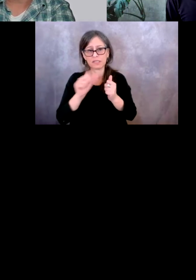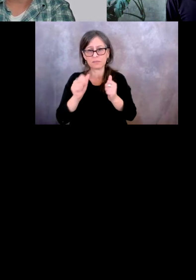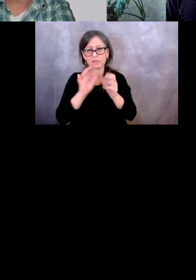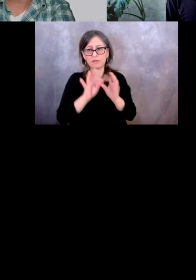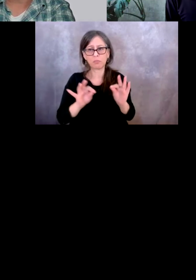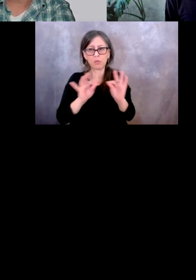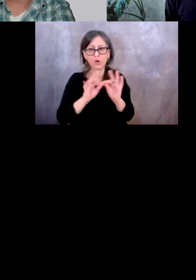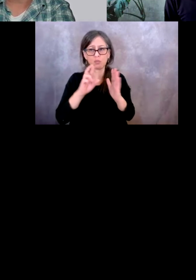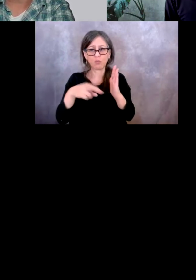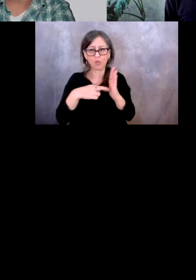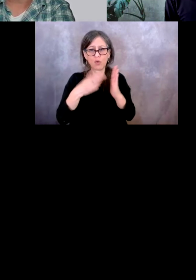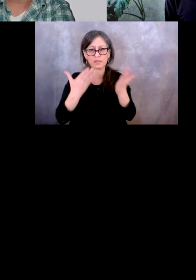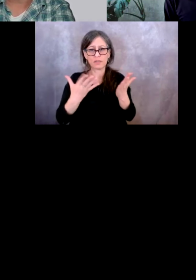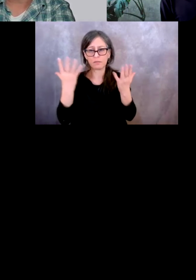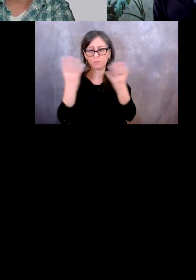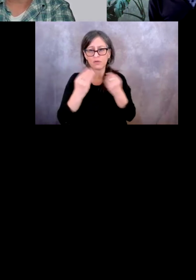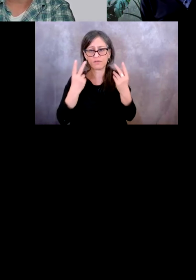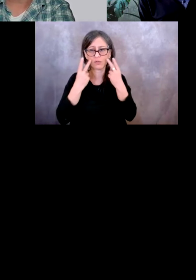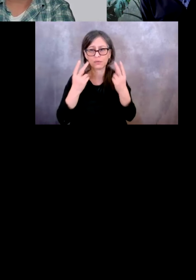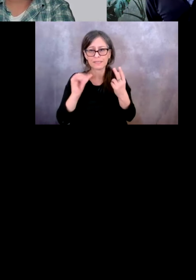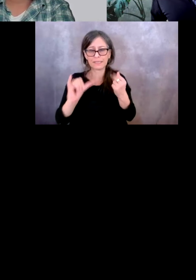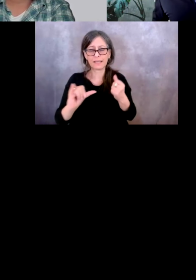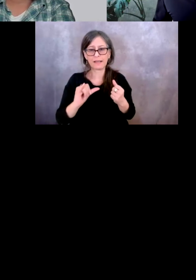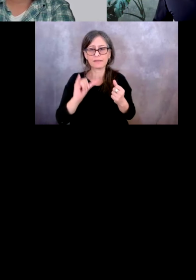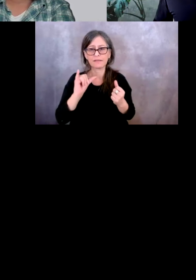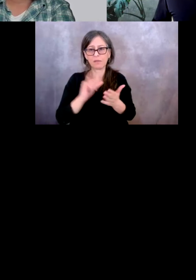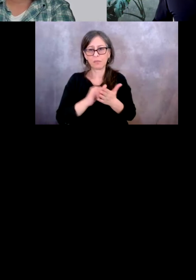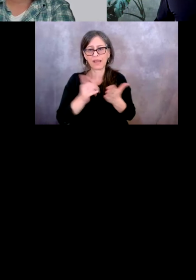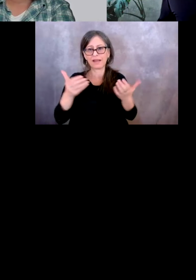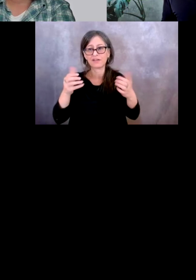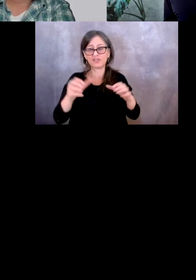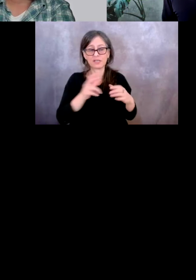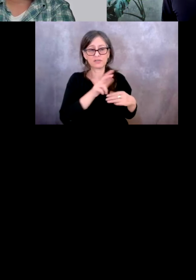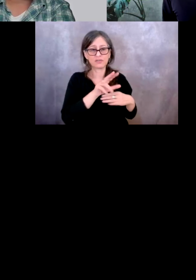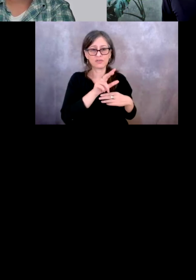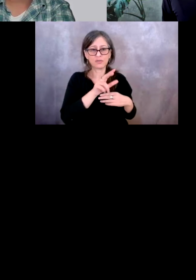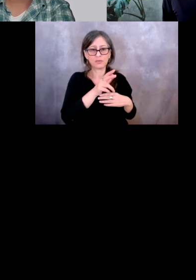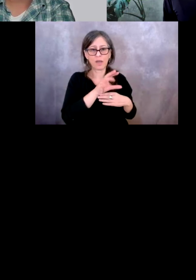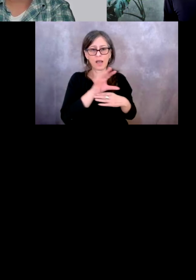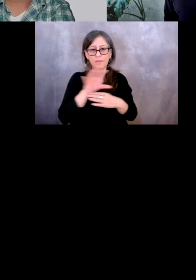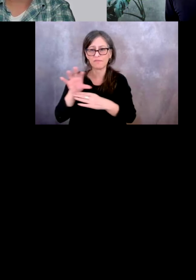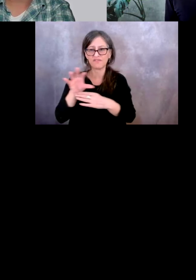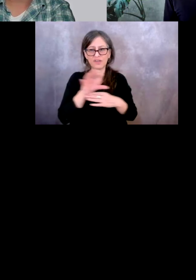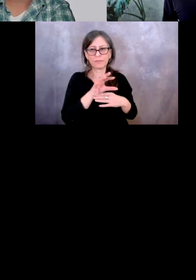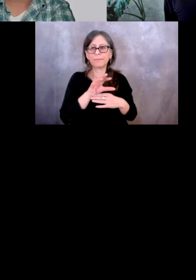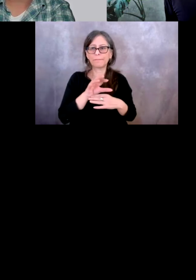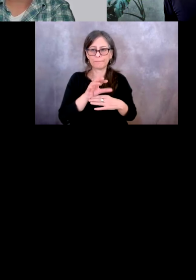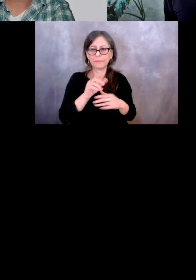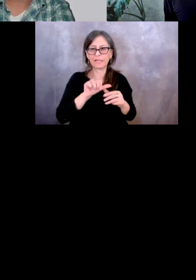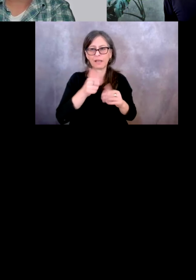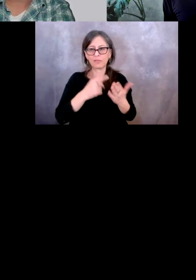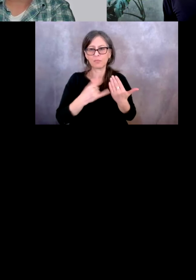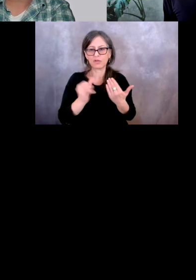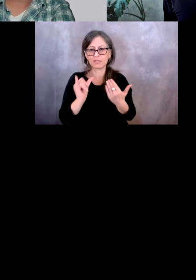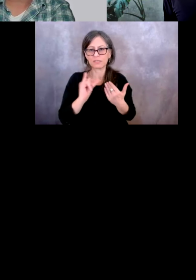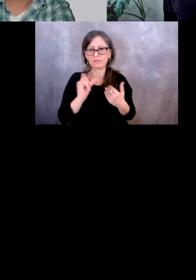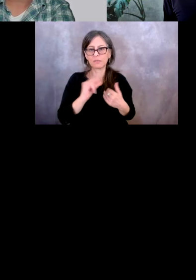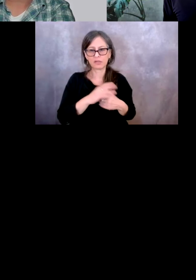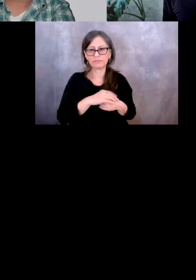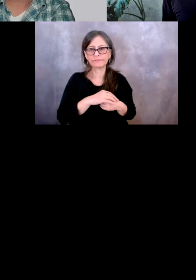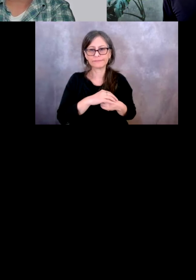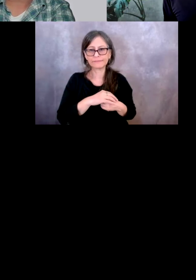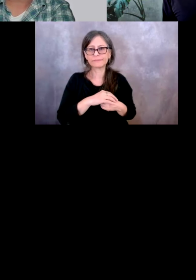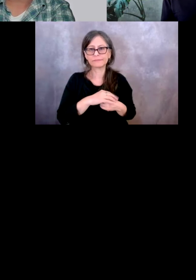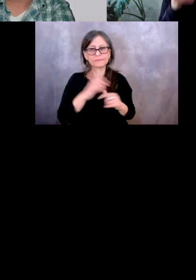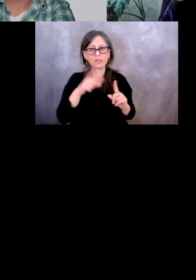crucial roles there. And it's so beautiful to see. So that's what we got a chance to film, and we're doing more projects like that. But, it's